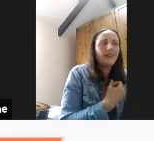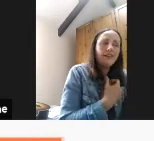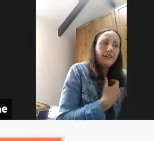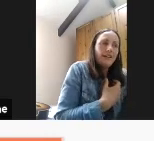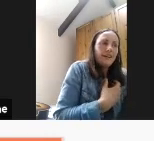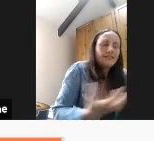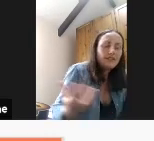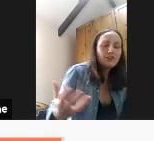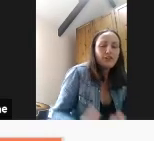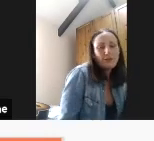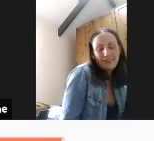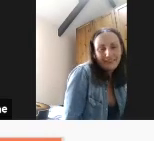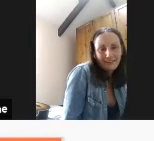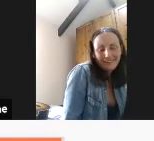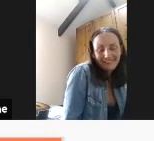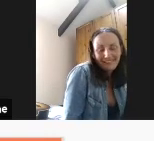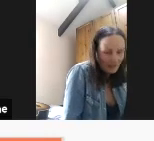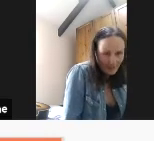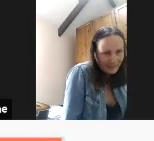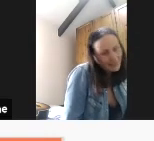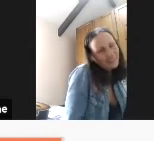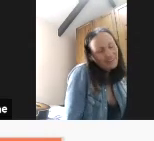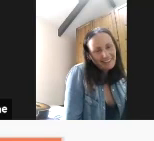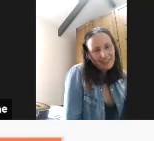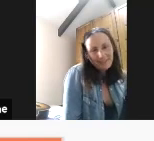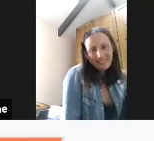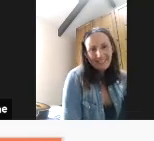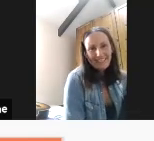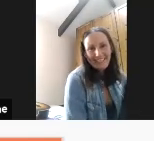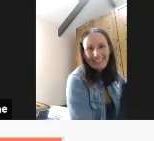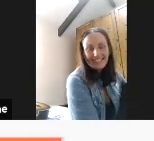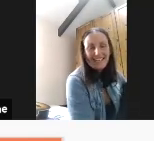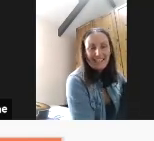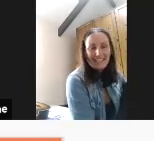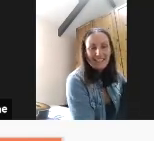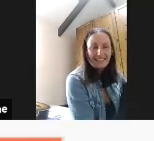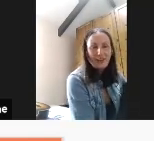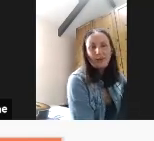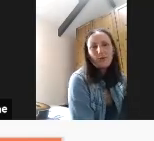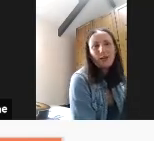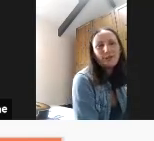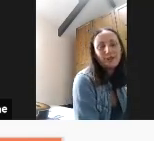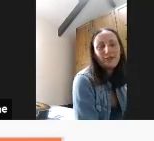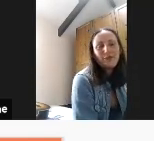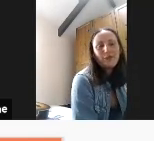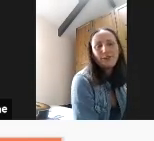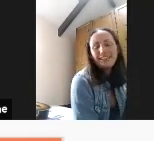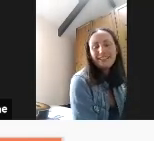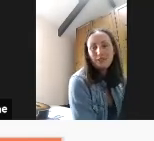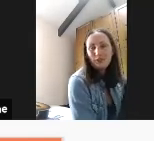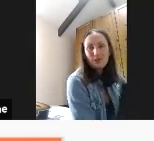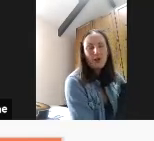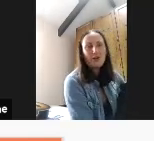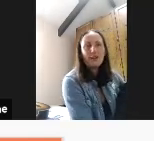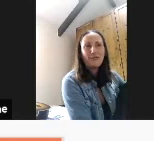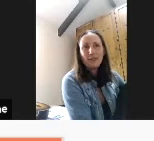are, it's not a straightforward thing to do. It's an incredibly difficult thing to do, particularly in this current world where food is